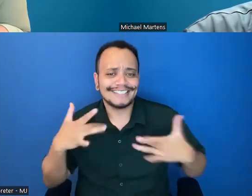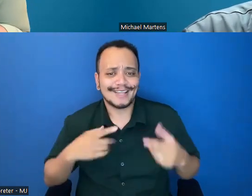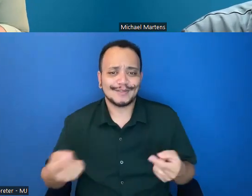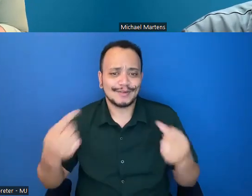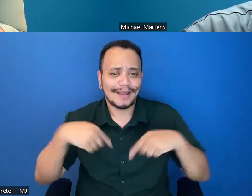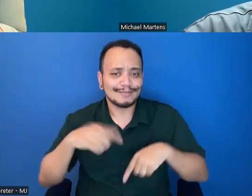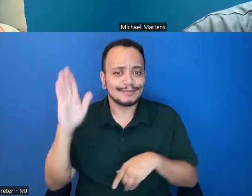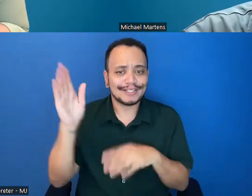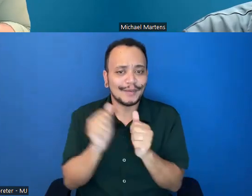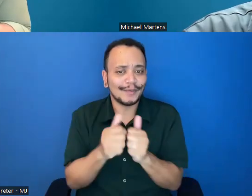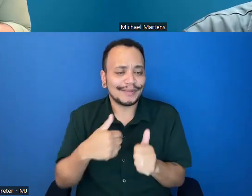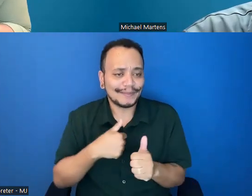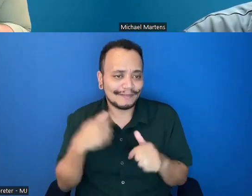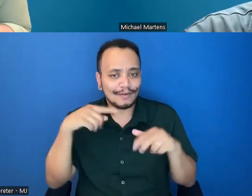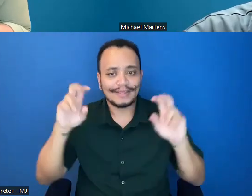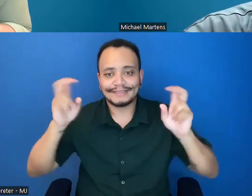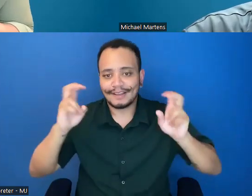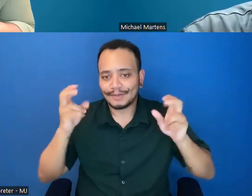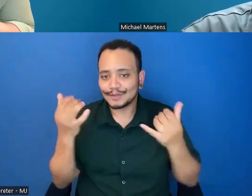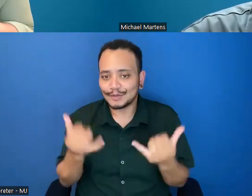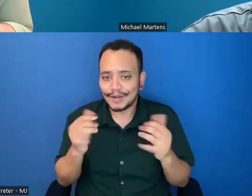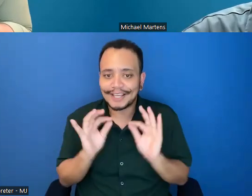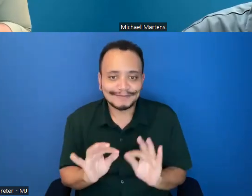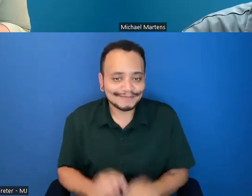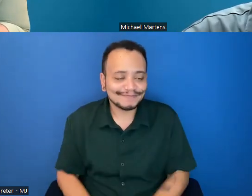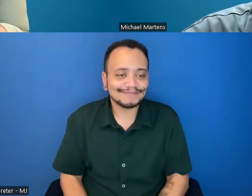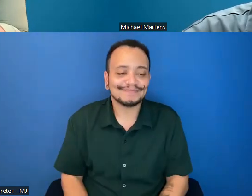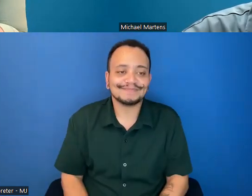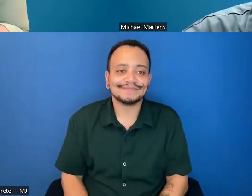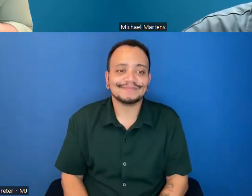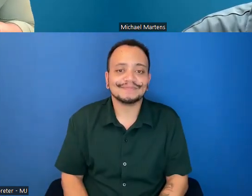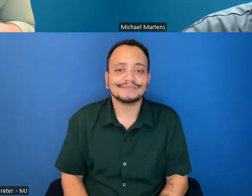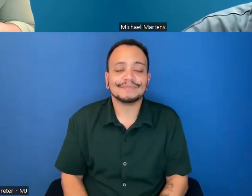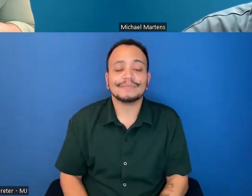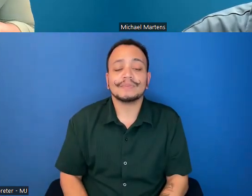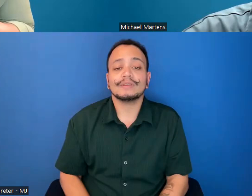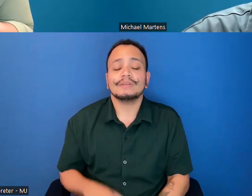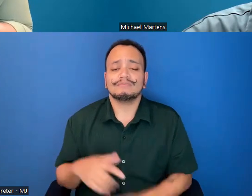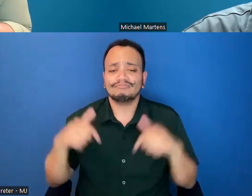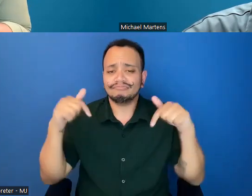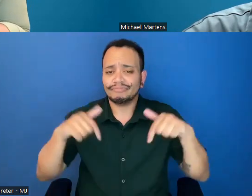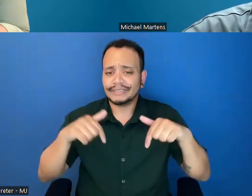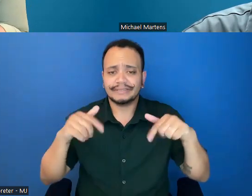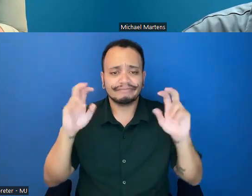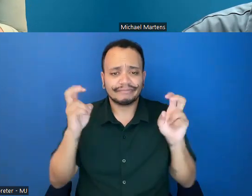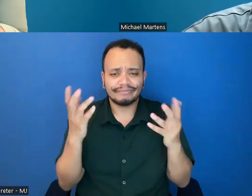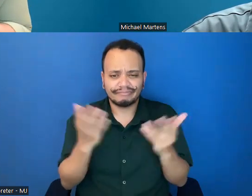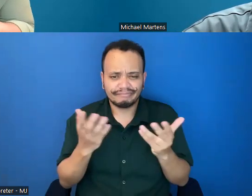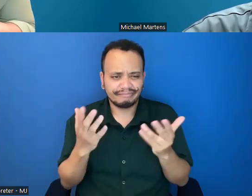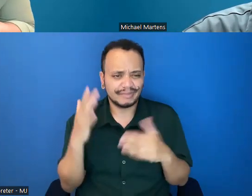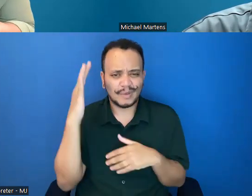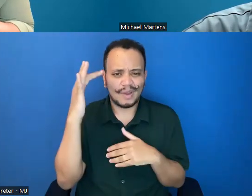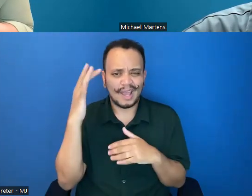sort of present this particular workshop. So the purpose of this session, right? Why talk